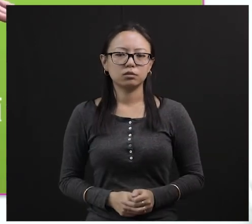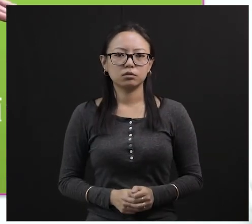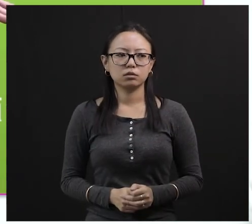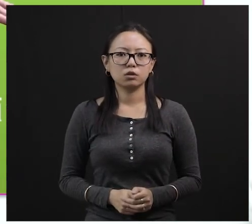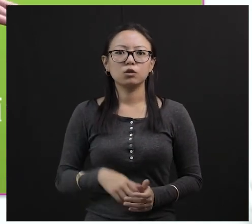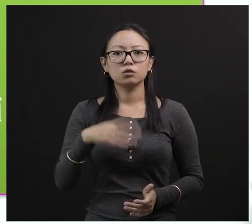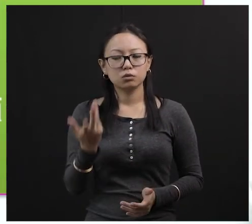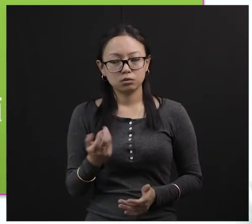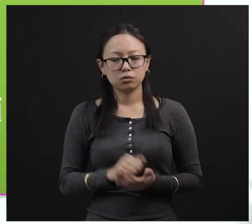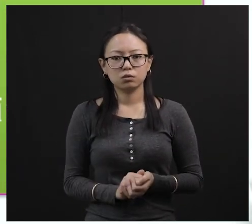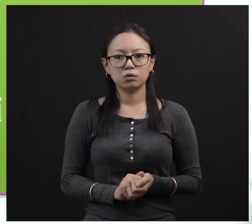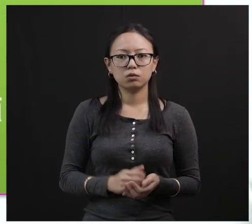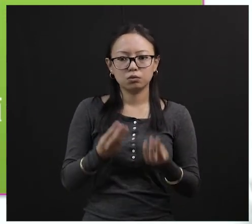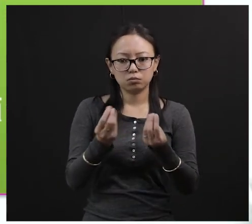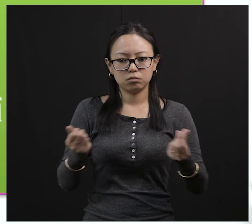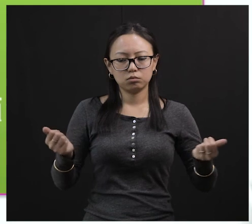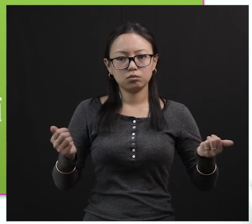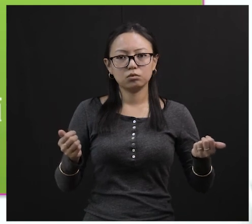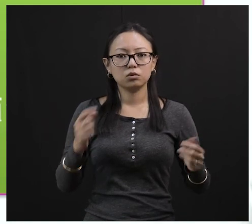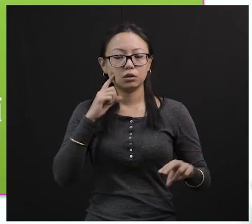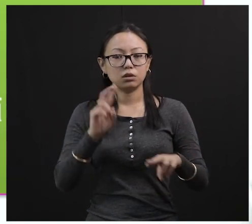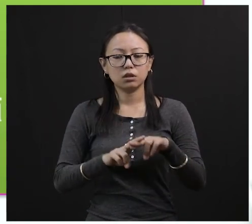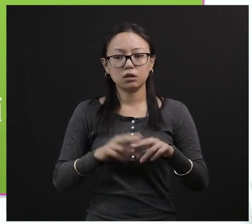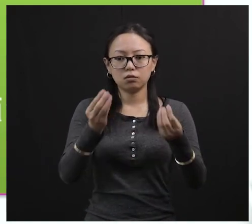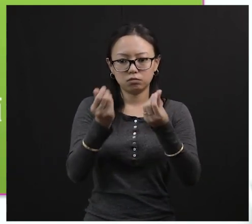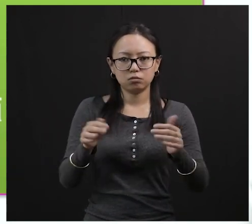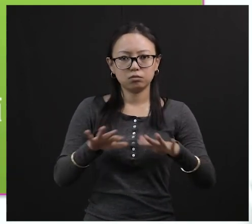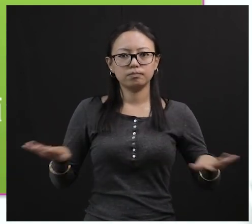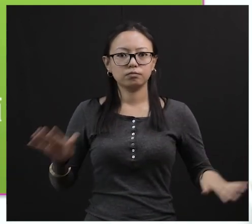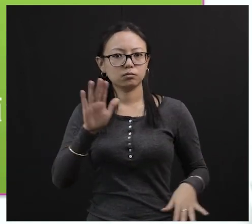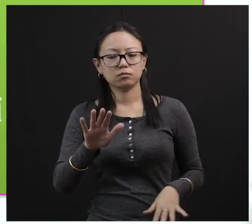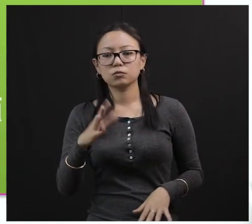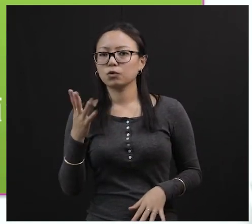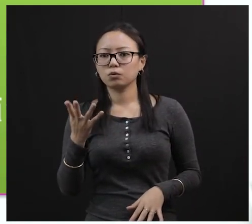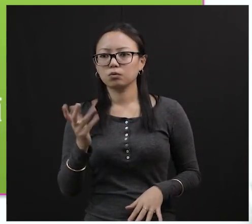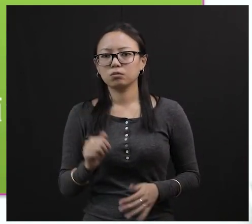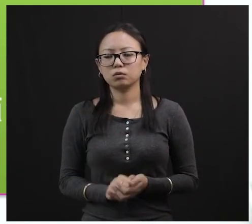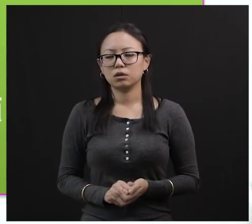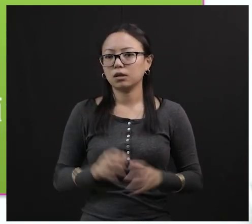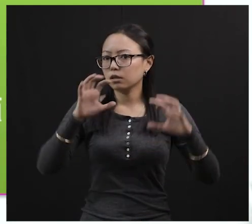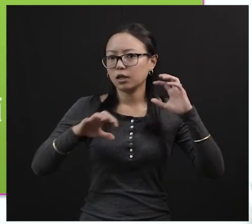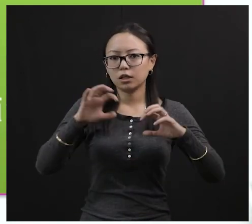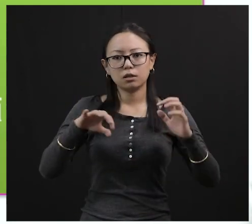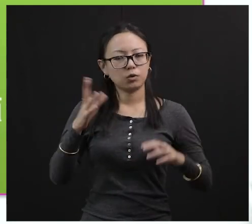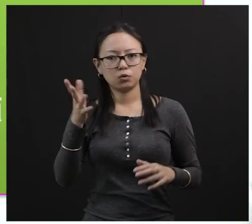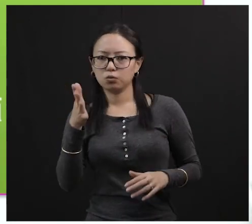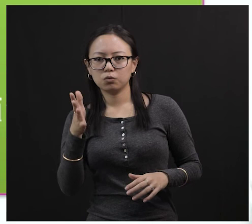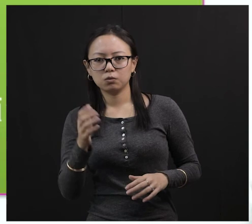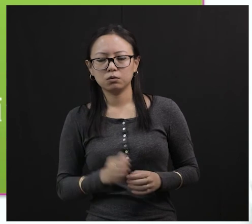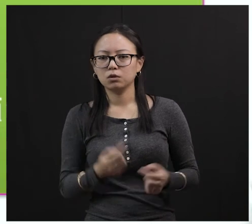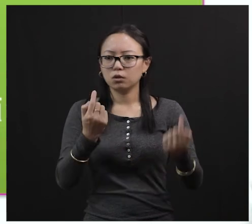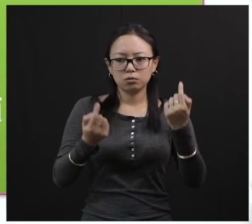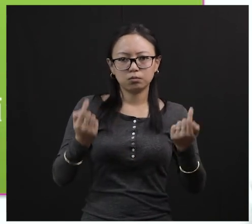beings. That is why soil is very important. Now, what is weathering? See, weathering. Weathering is the process